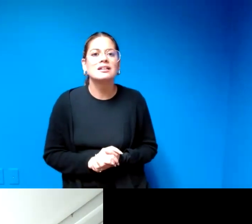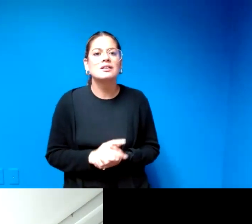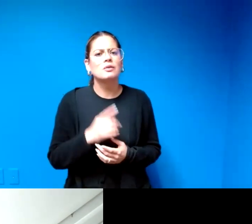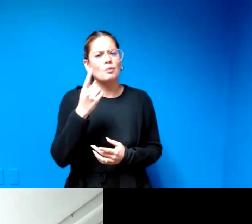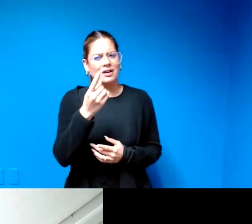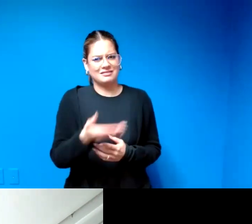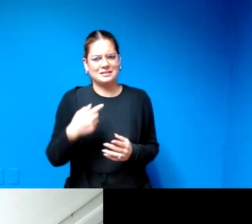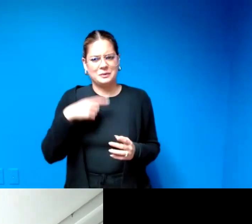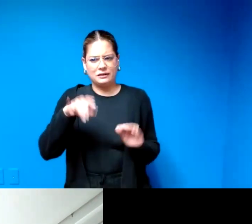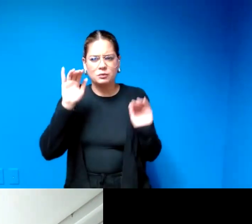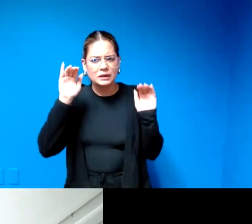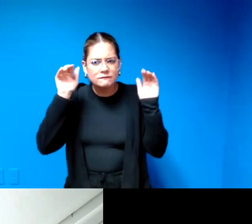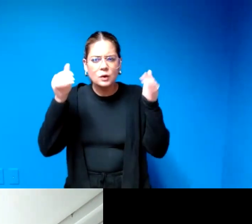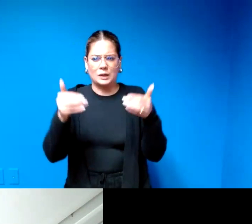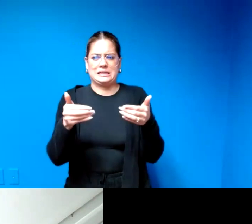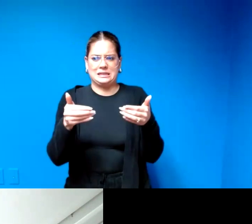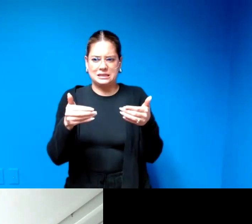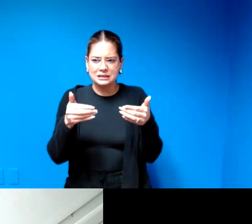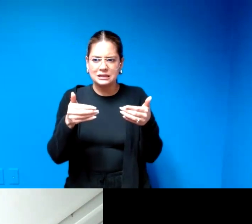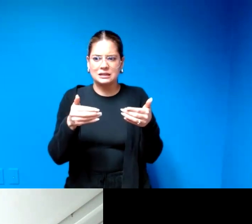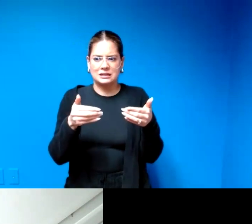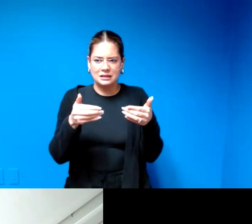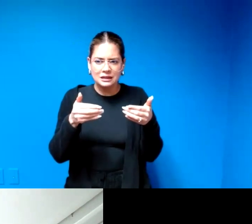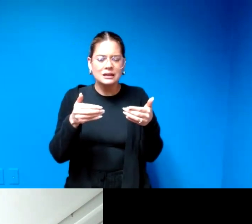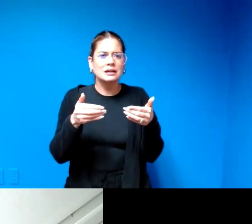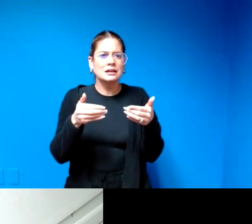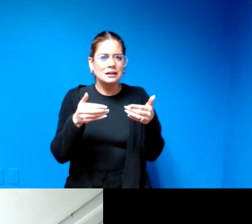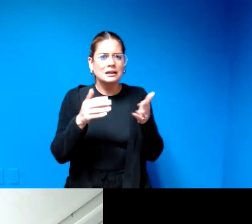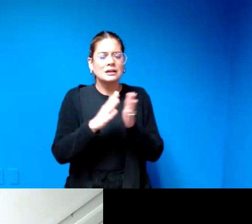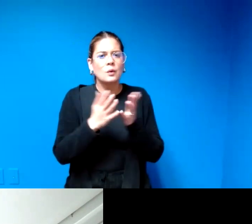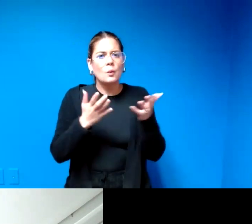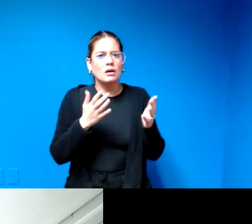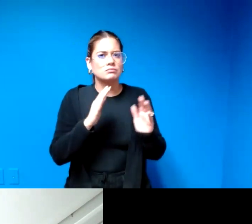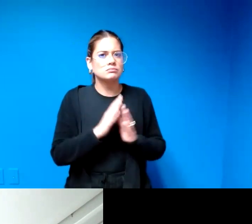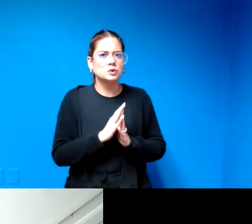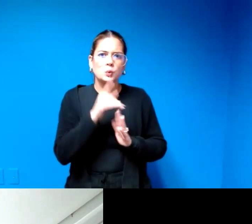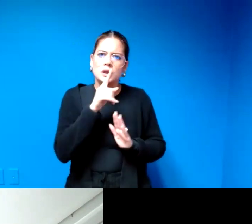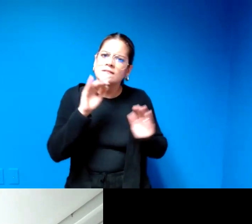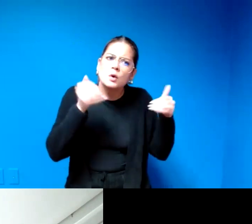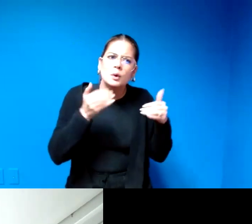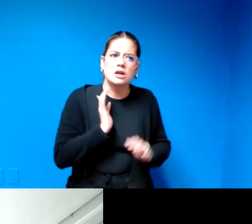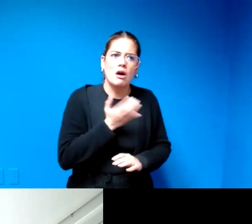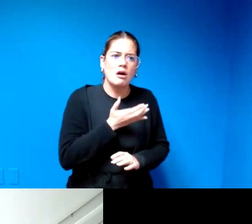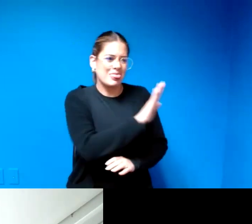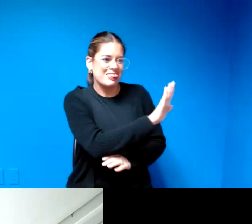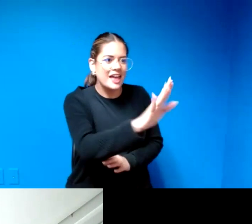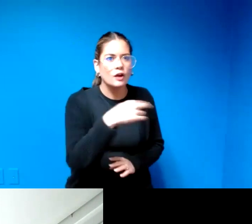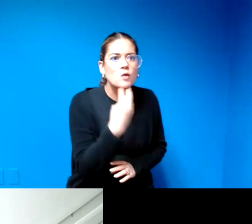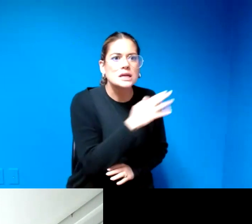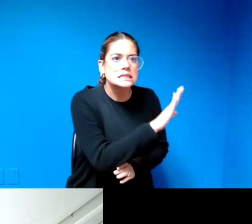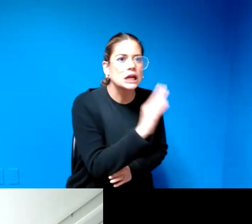to focus in on, if we are going to center the voices of people with lived experience, is we have